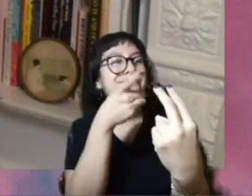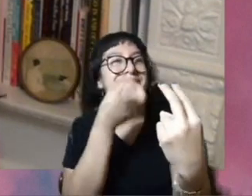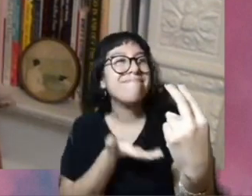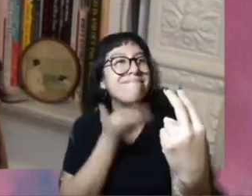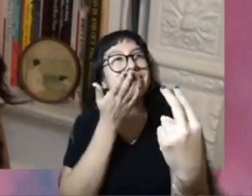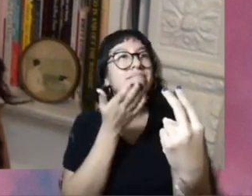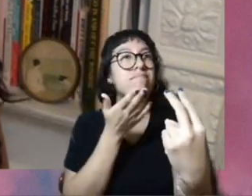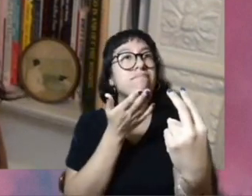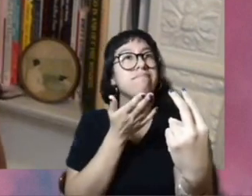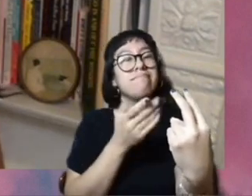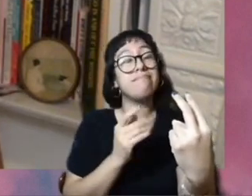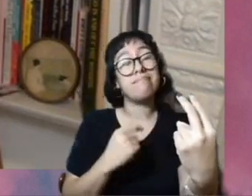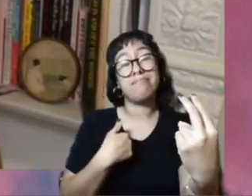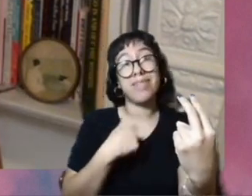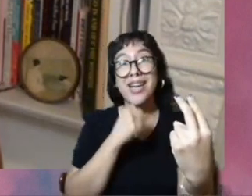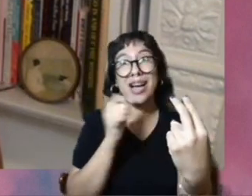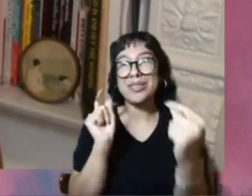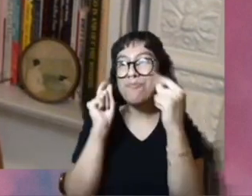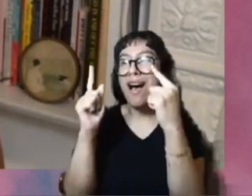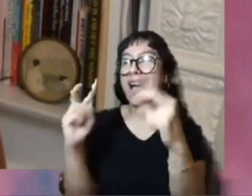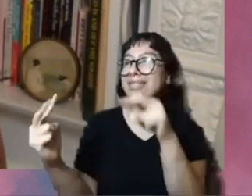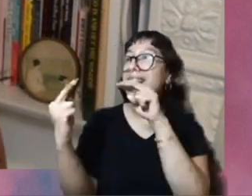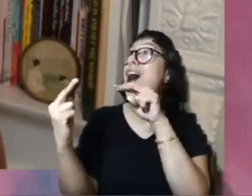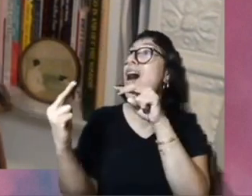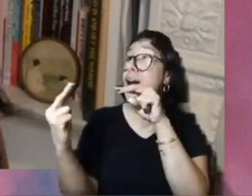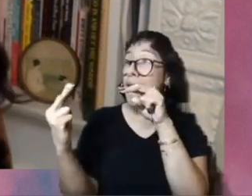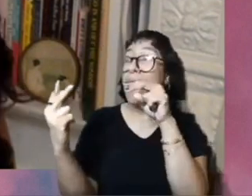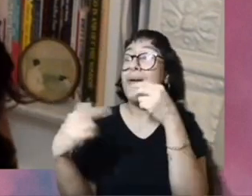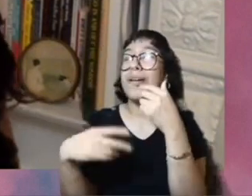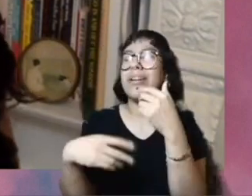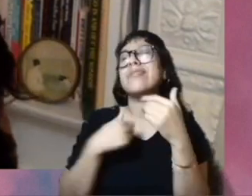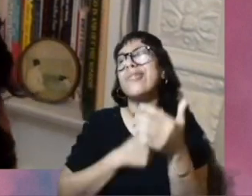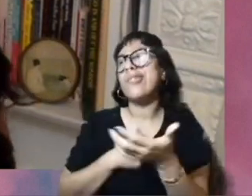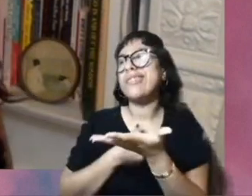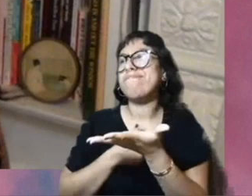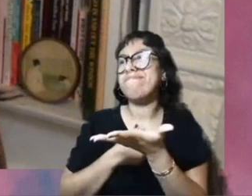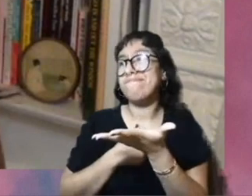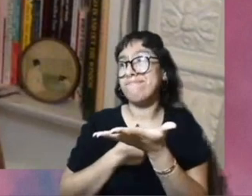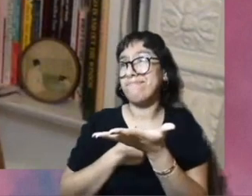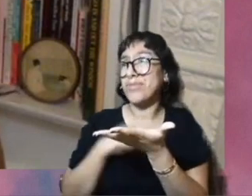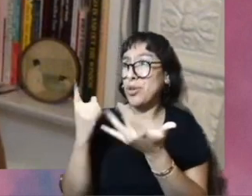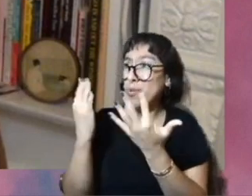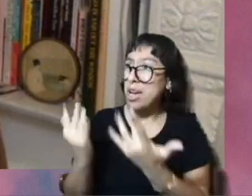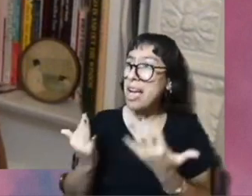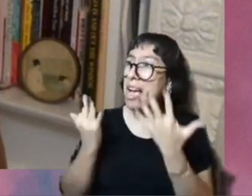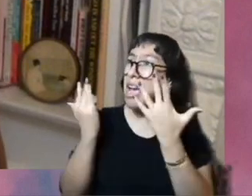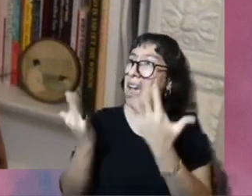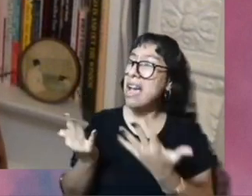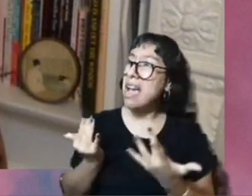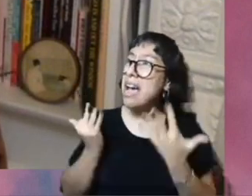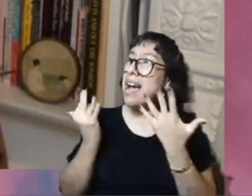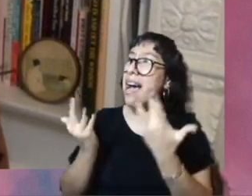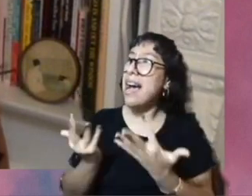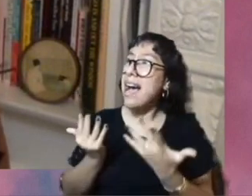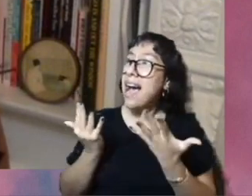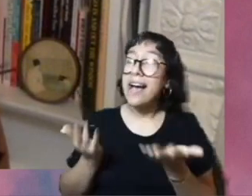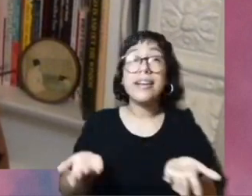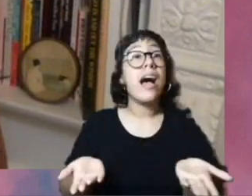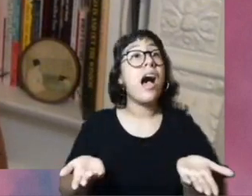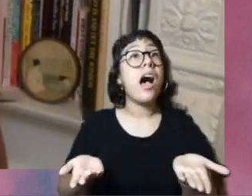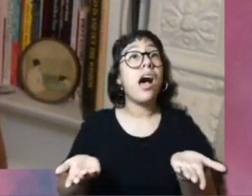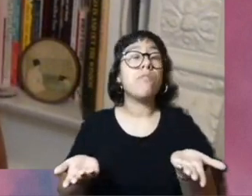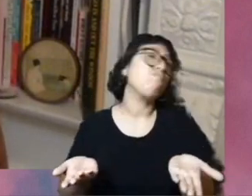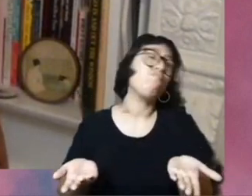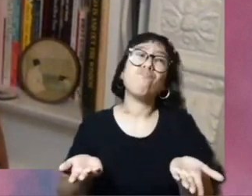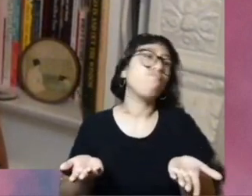is not at all surprised to see me, says, sorry, have you been waiting long? So I can say,